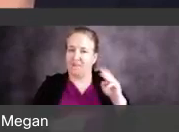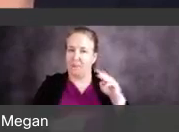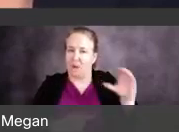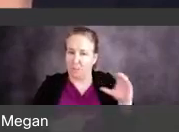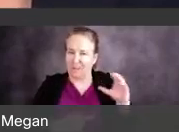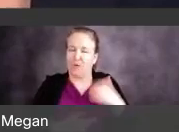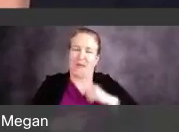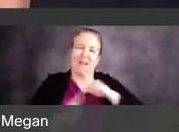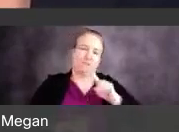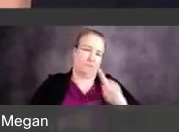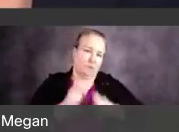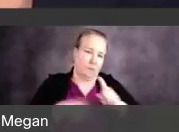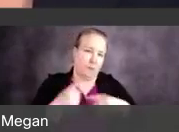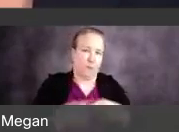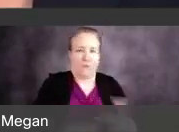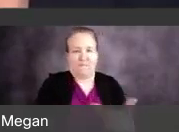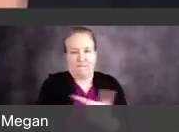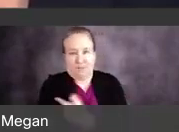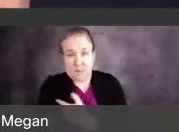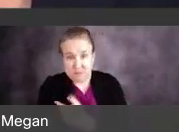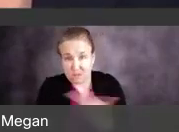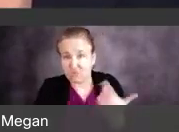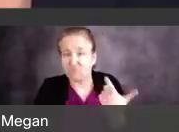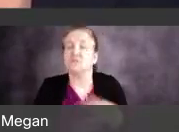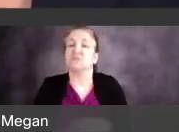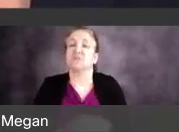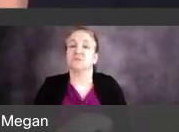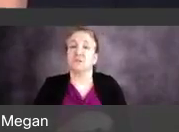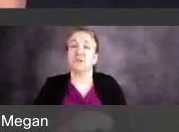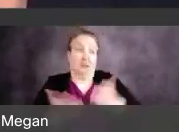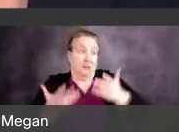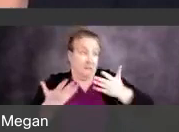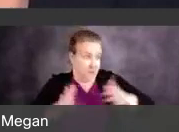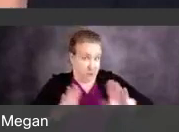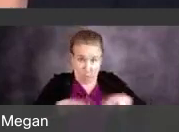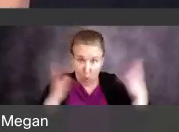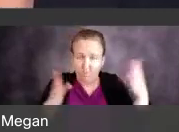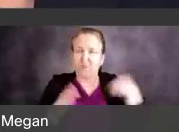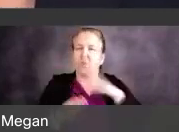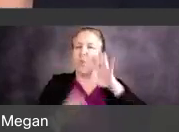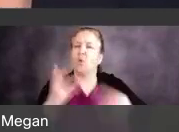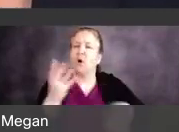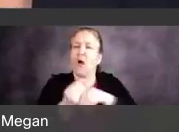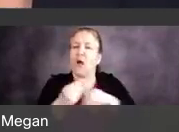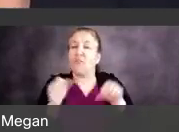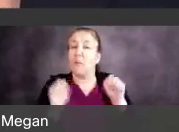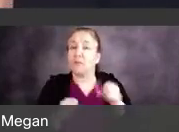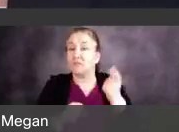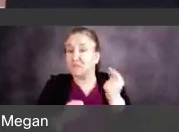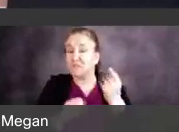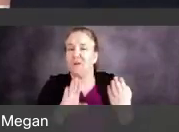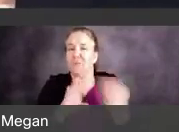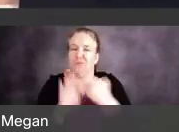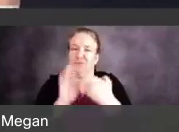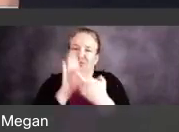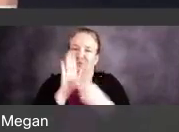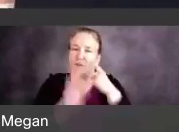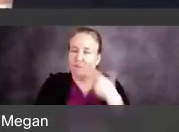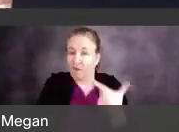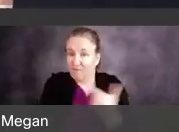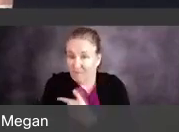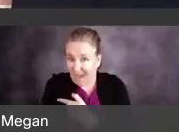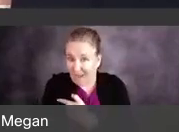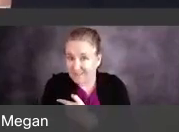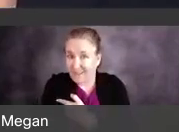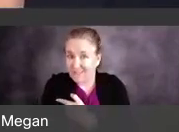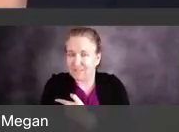questions about vaccinations. Shortly after that, we will add the ability to pre-register for vaccination